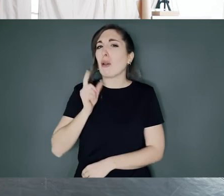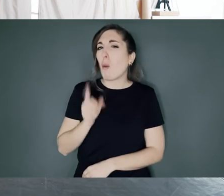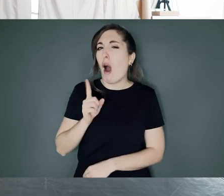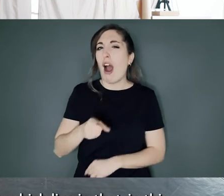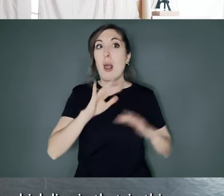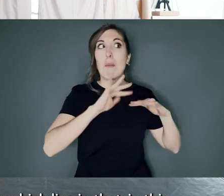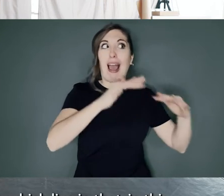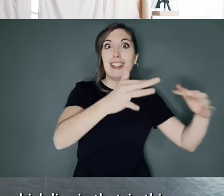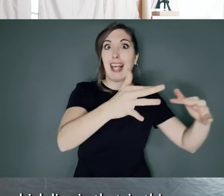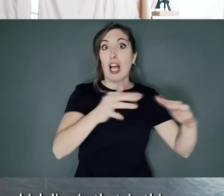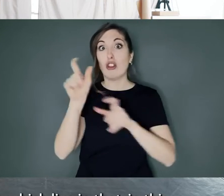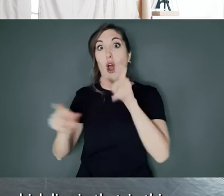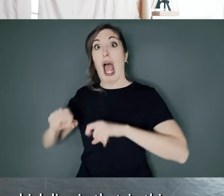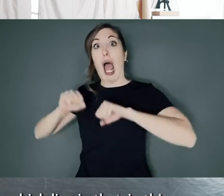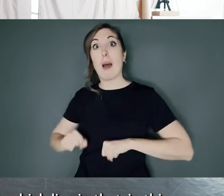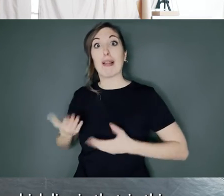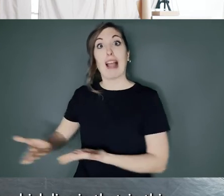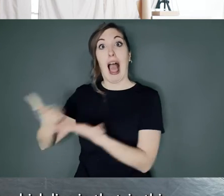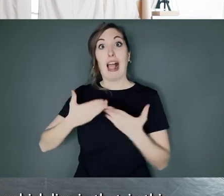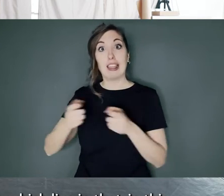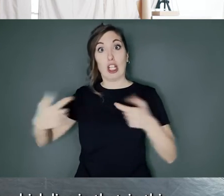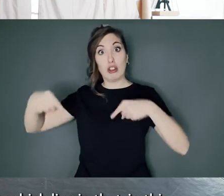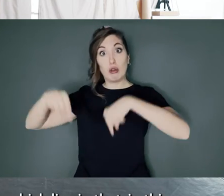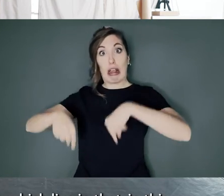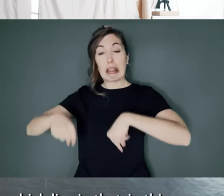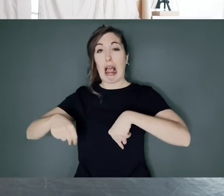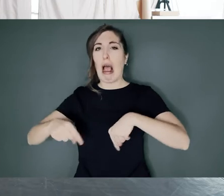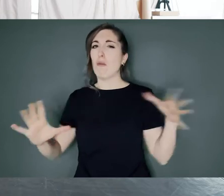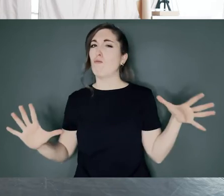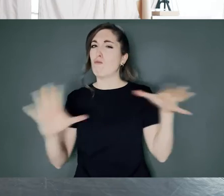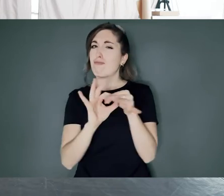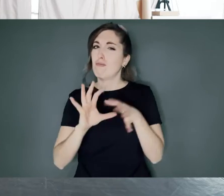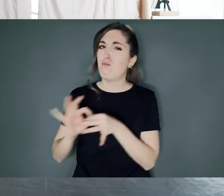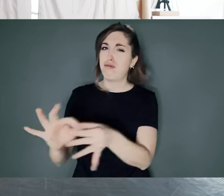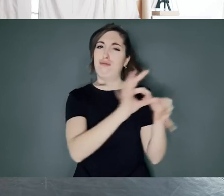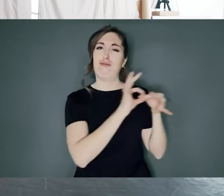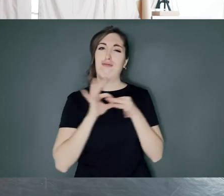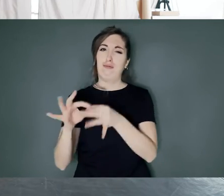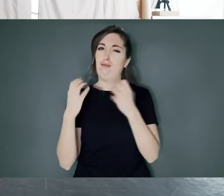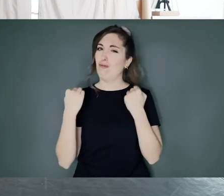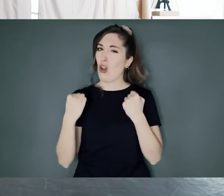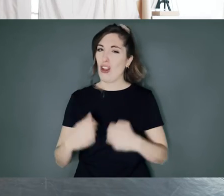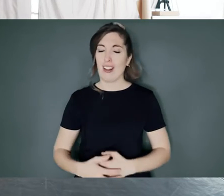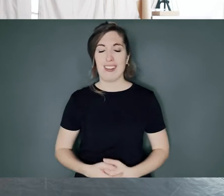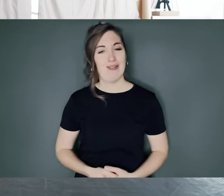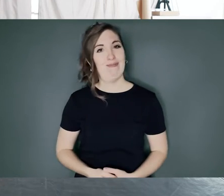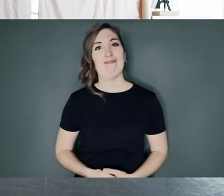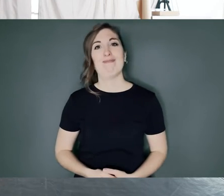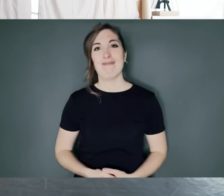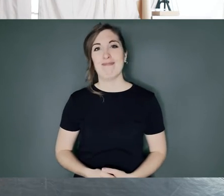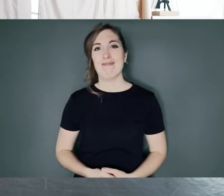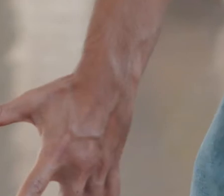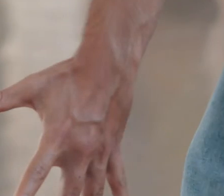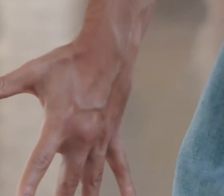already. And I think the landscape and the people which live in this town, we have very strong